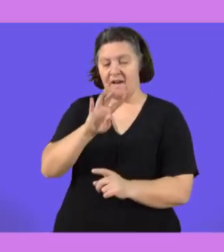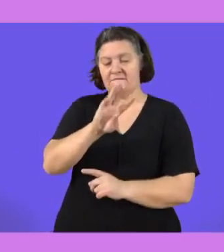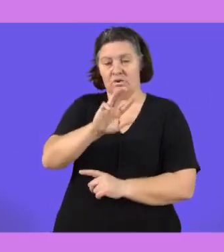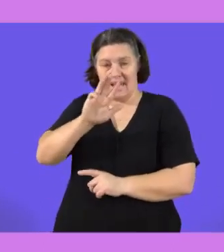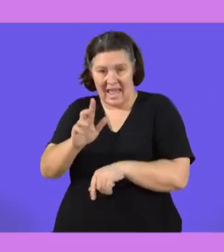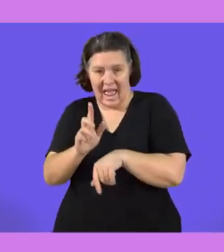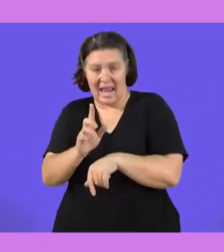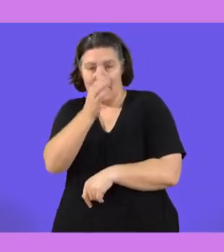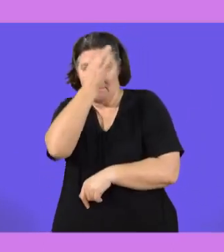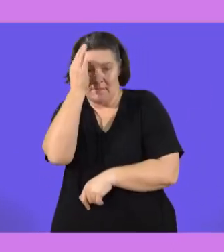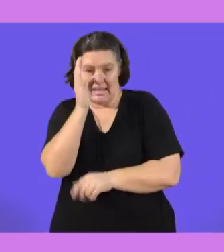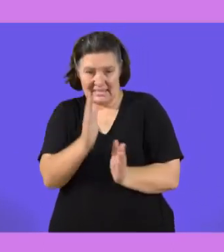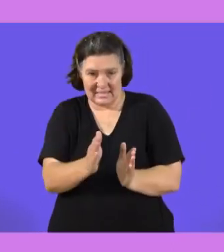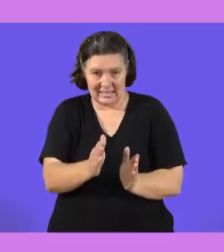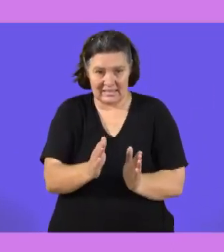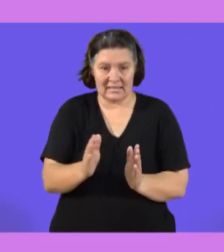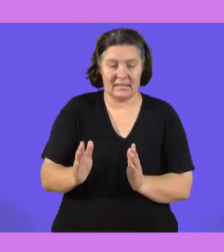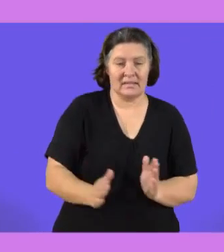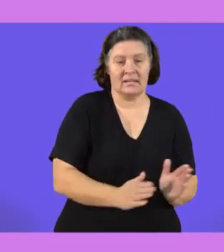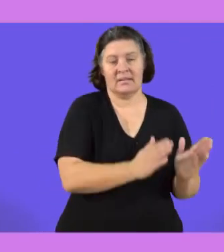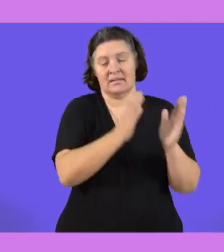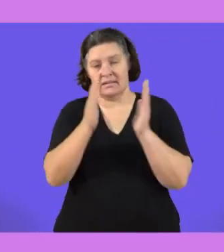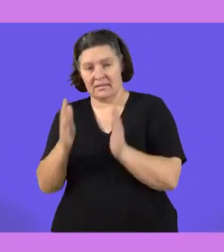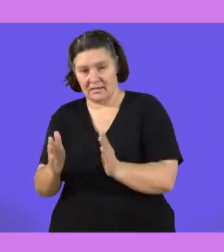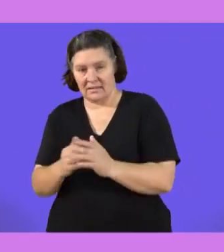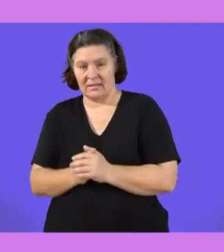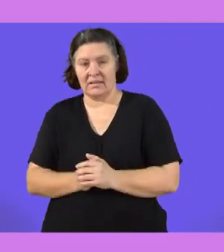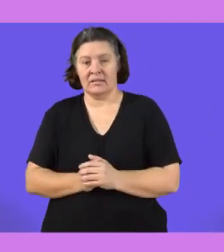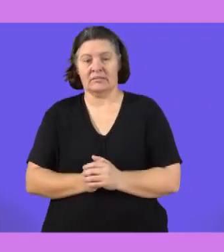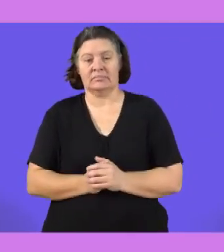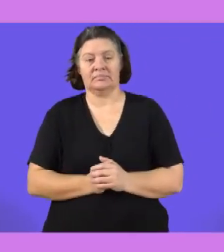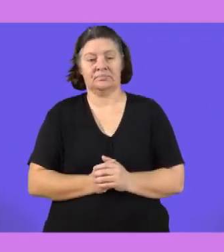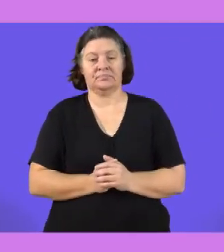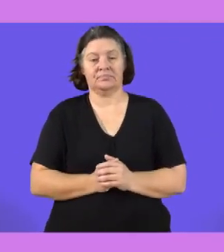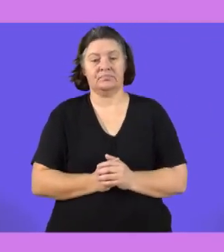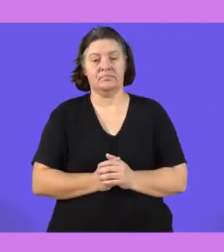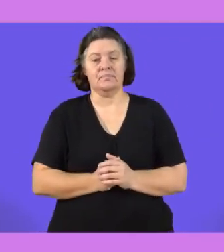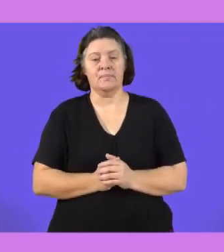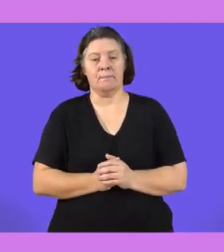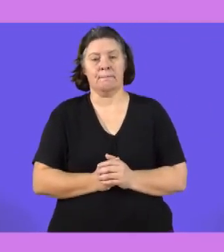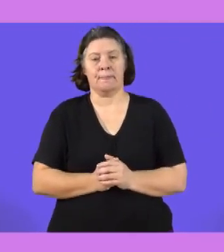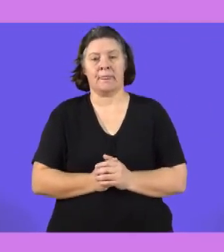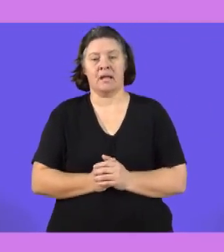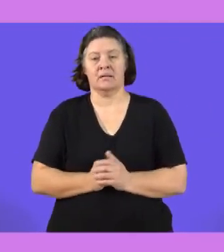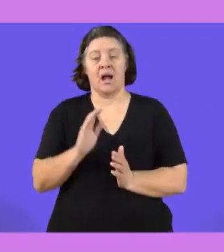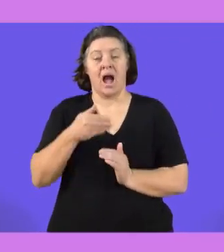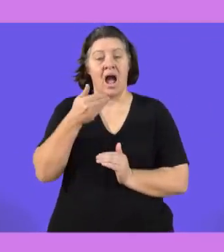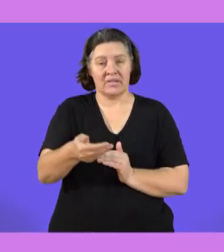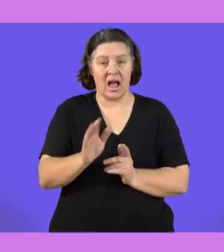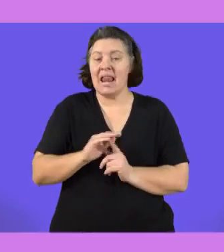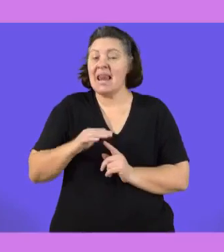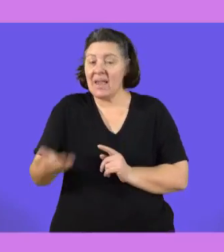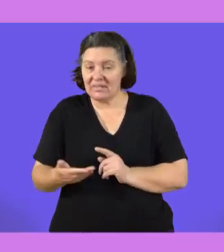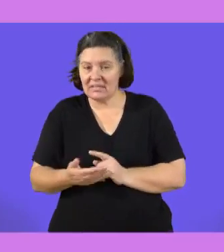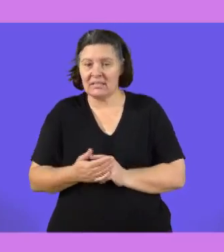first 49 of this part here. So that will give you 49 minutes. All right, so after that, what is